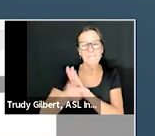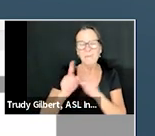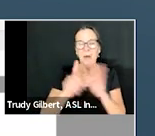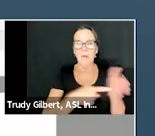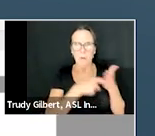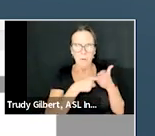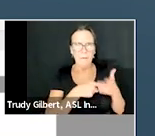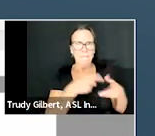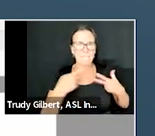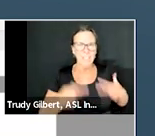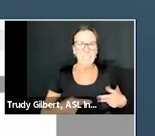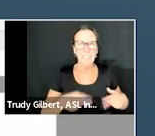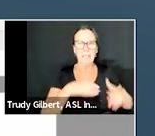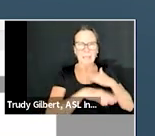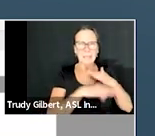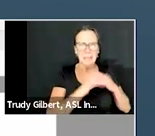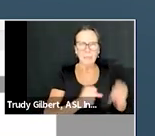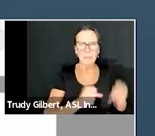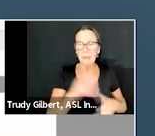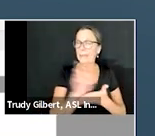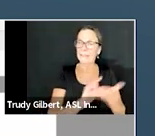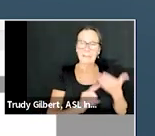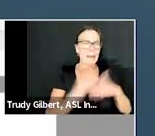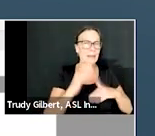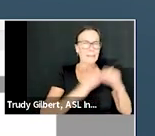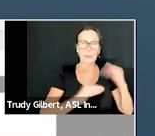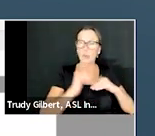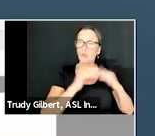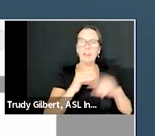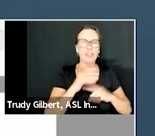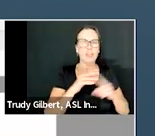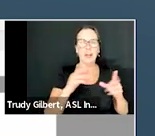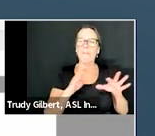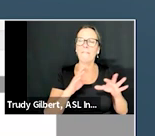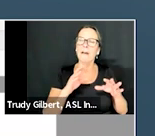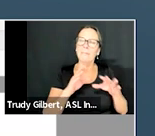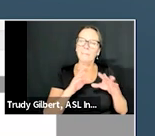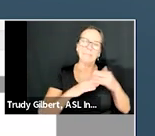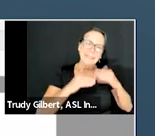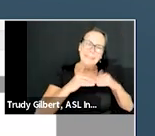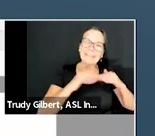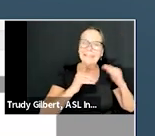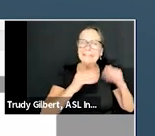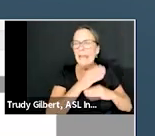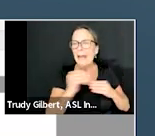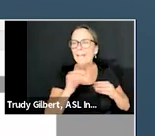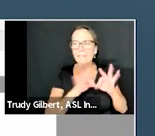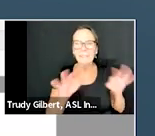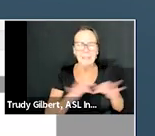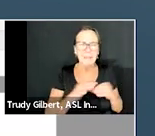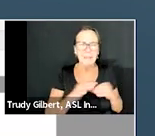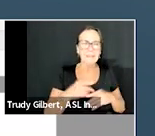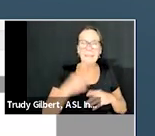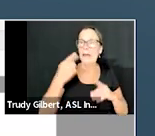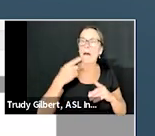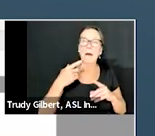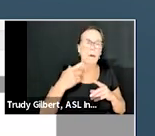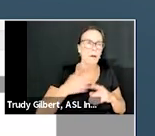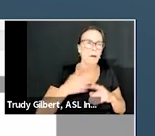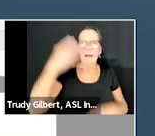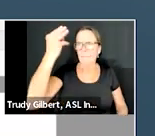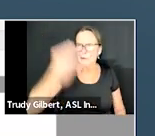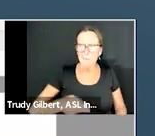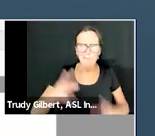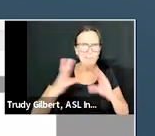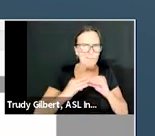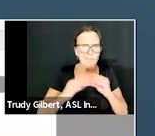physical accessibility in the design and construction of buildings and facilities. The board meets every other Monday to review variance applications